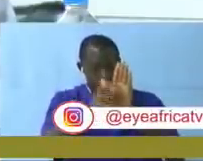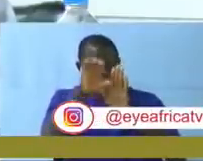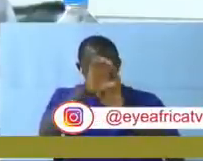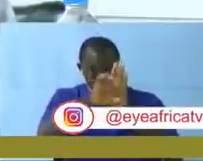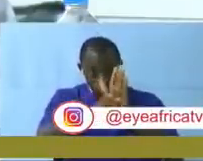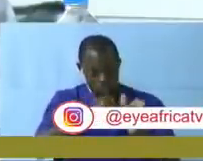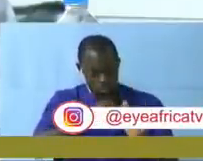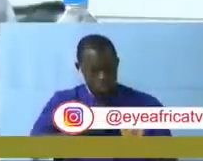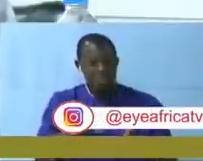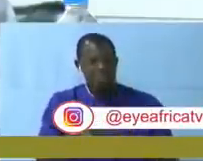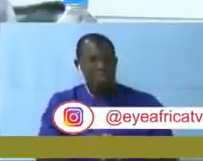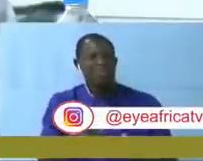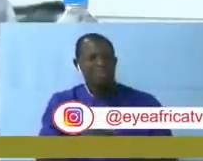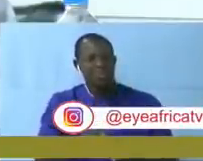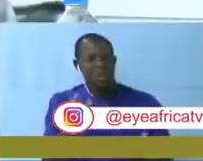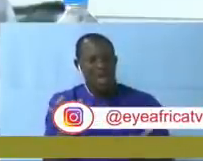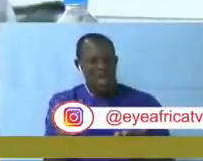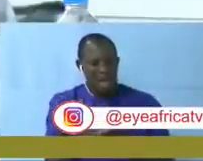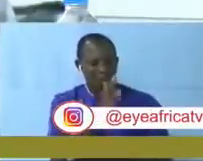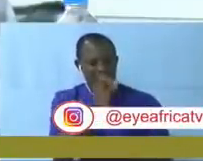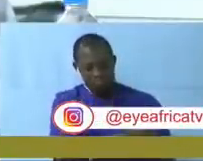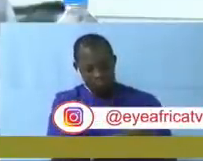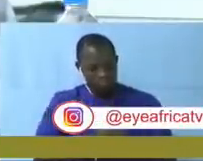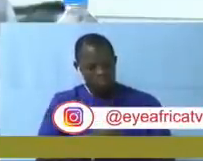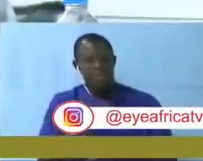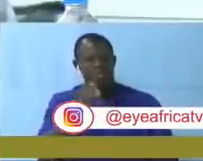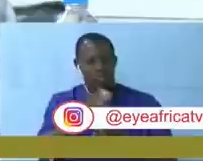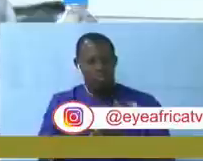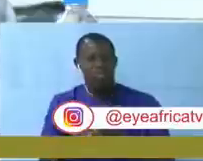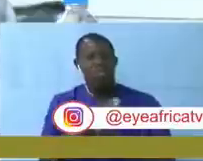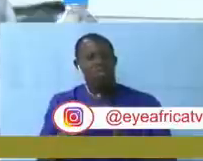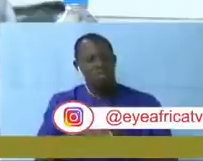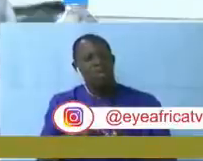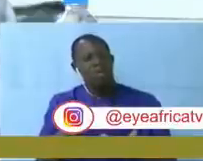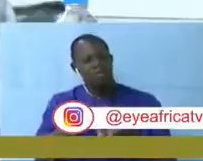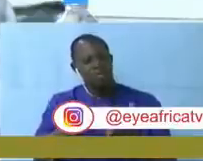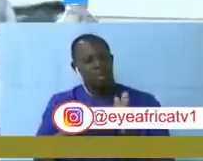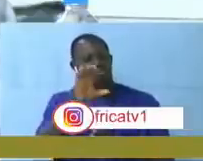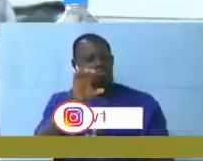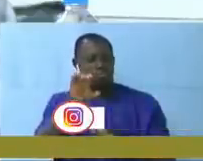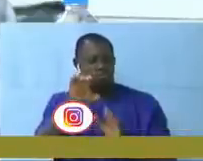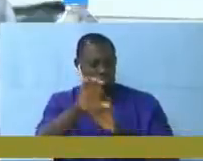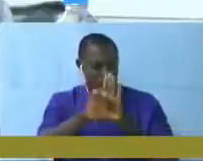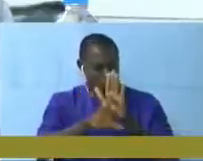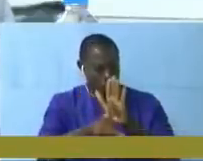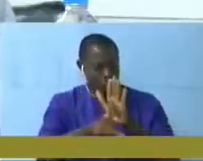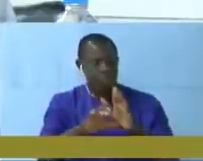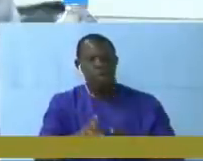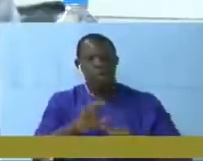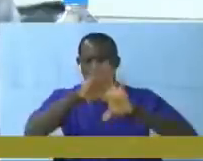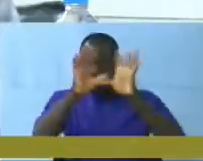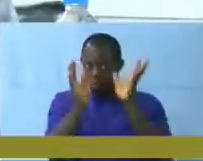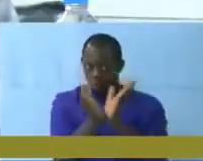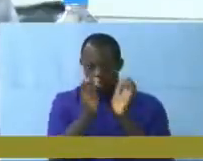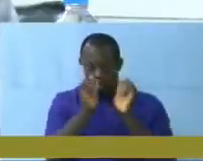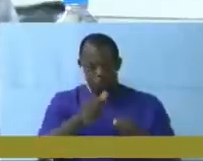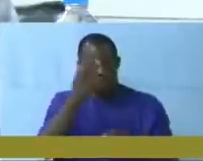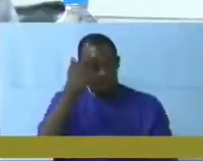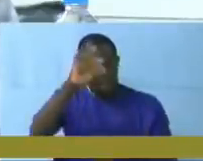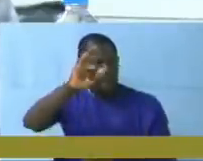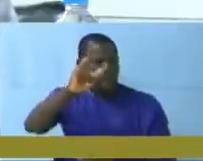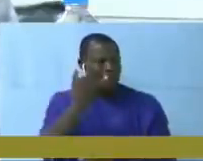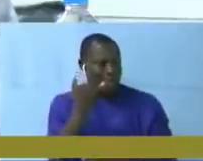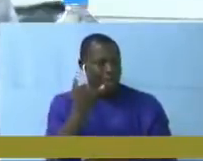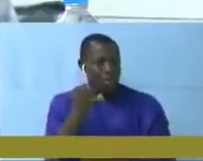overthrown. Lool mom mi nak ne li nga xamne mu ngi aju ci wali loi bobu ñu daan doxé daldi won nañ ko suufu. We all would agree coups are